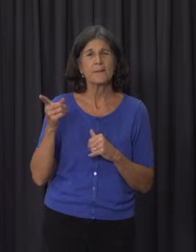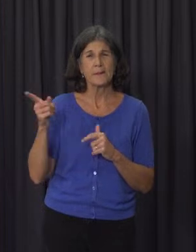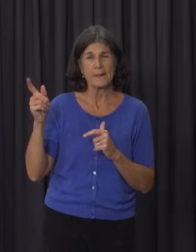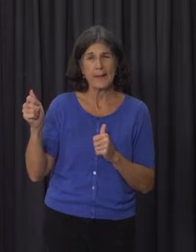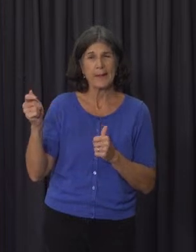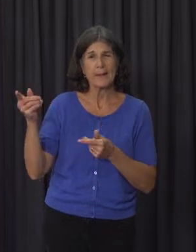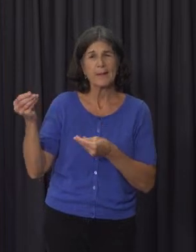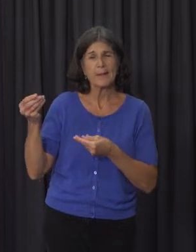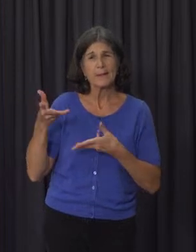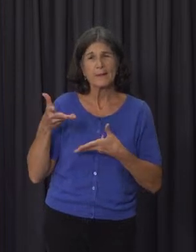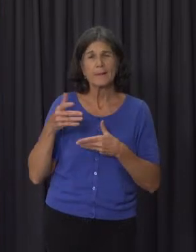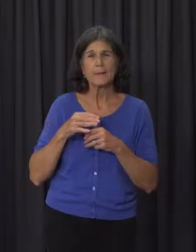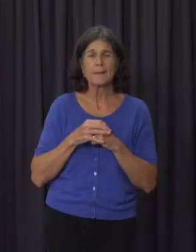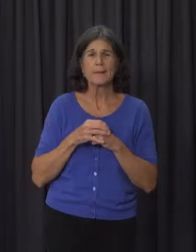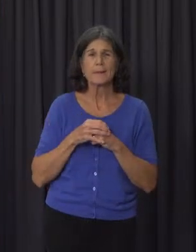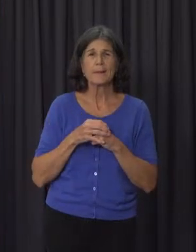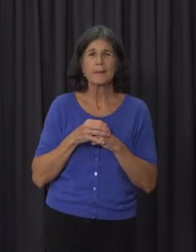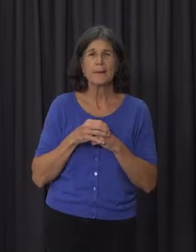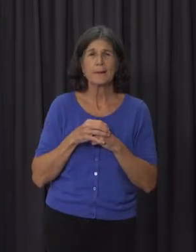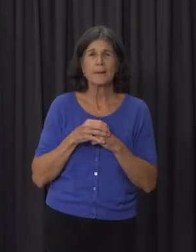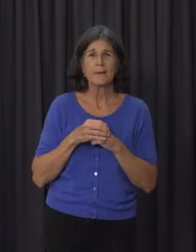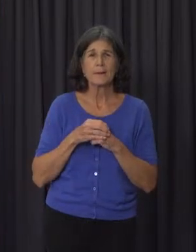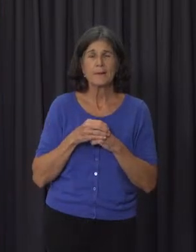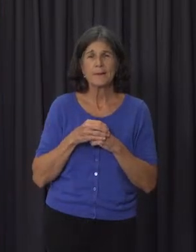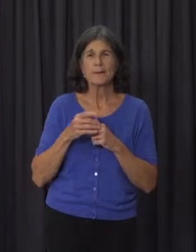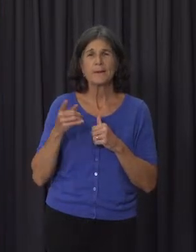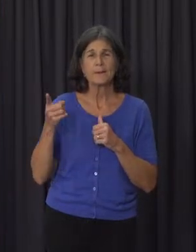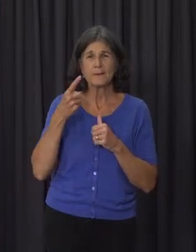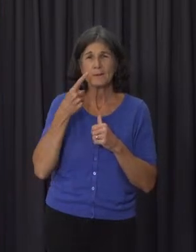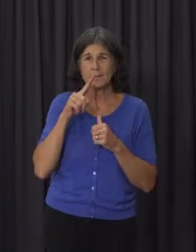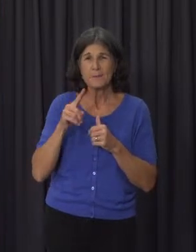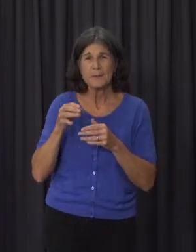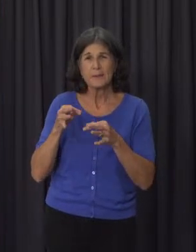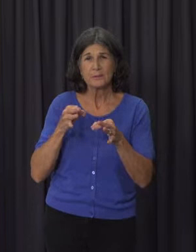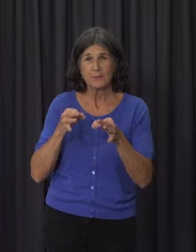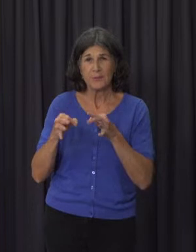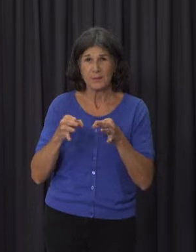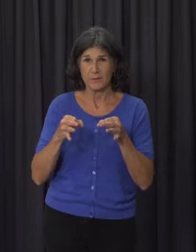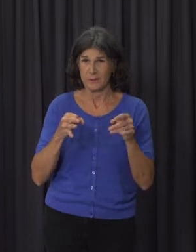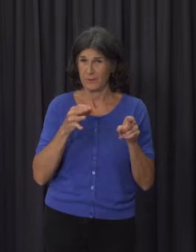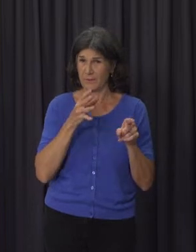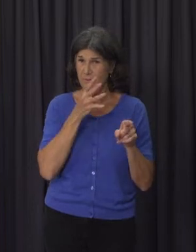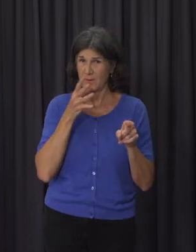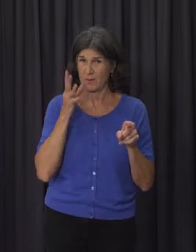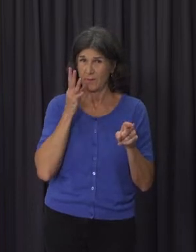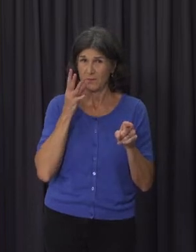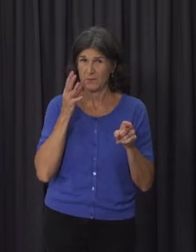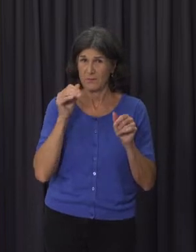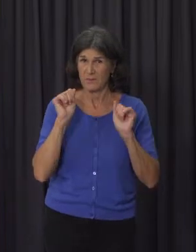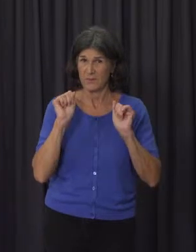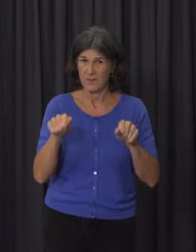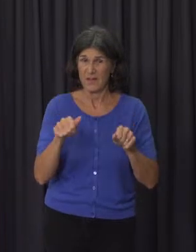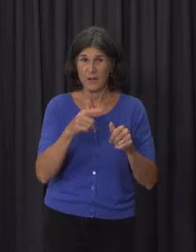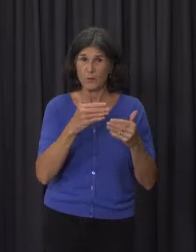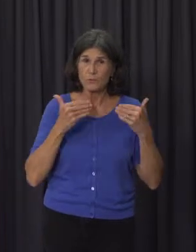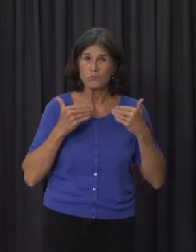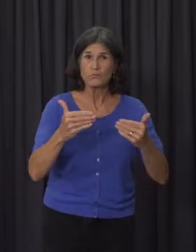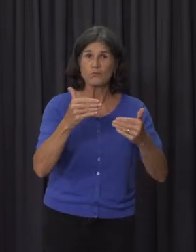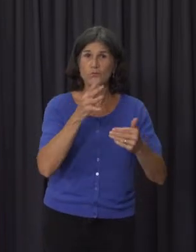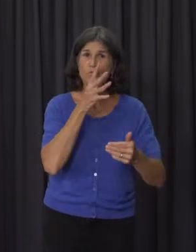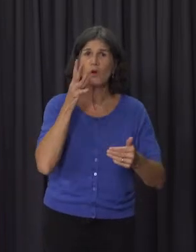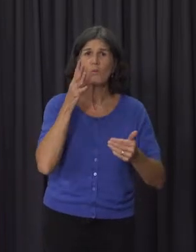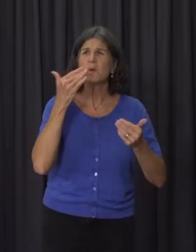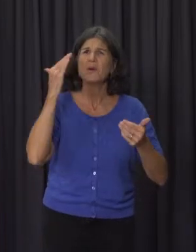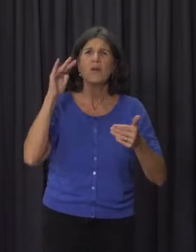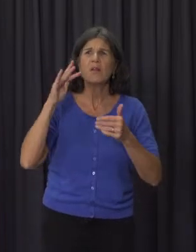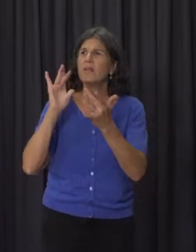whether these people should be doing that, responding like they usually do, or might in other parts of the province, to these wildfires,